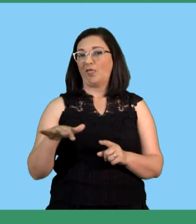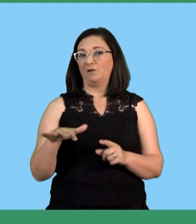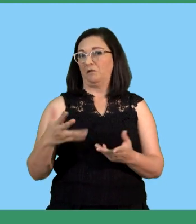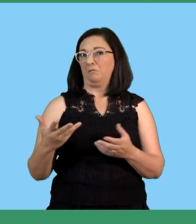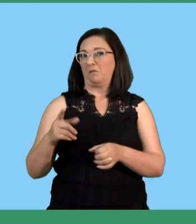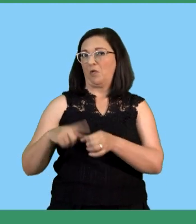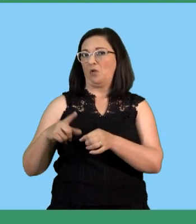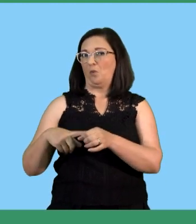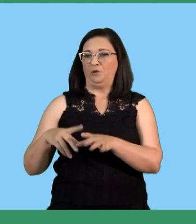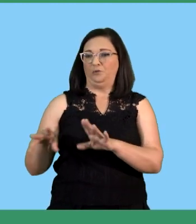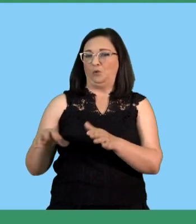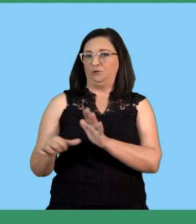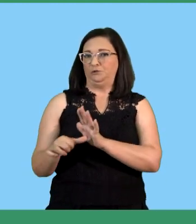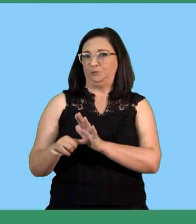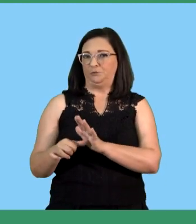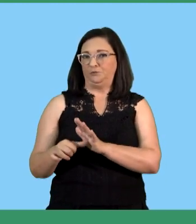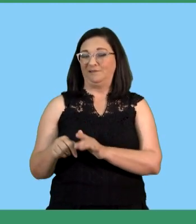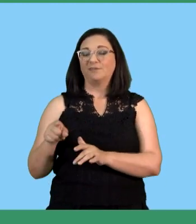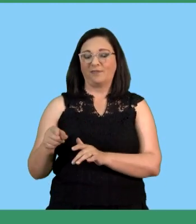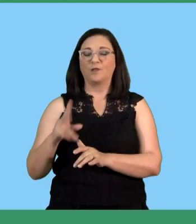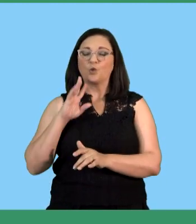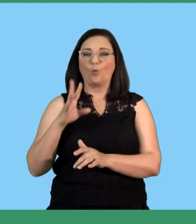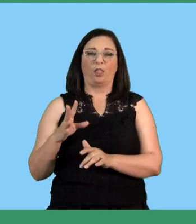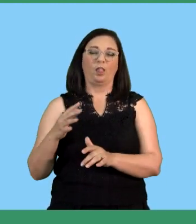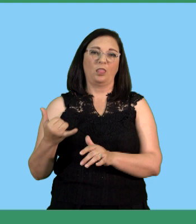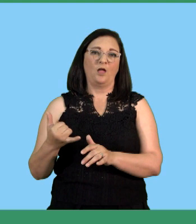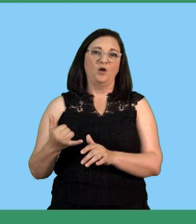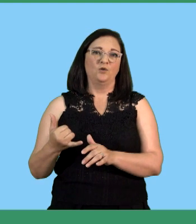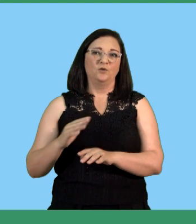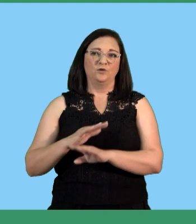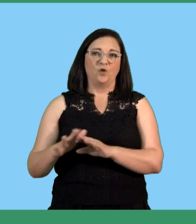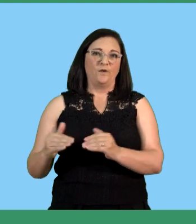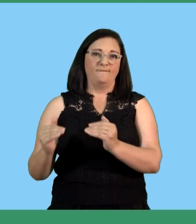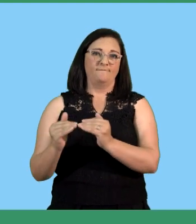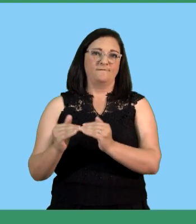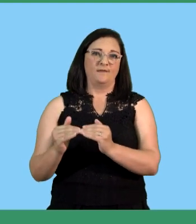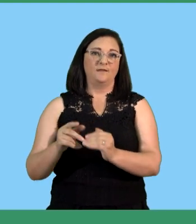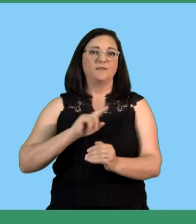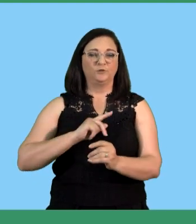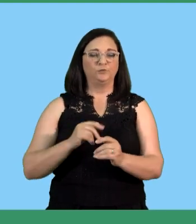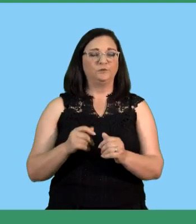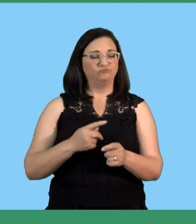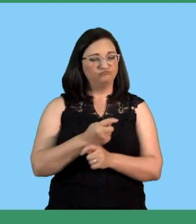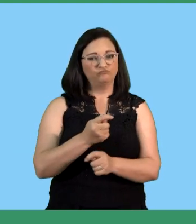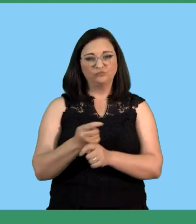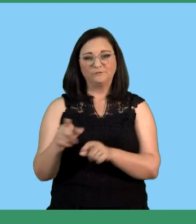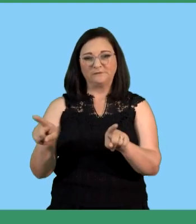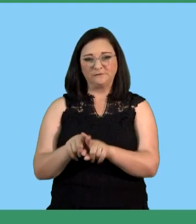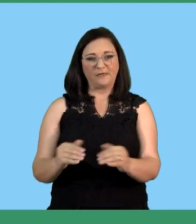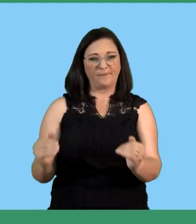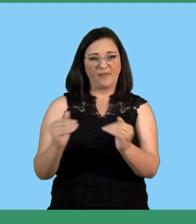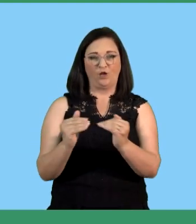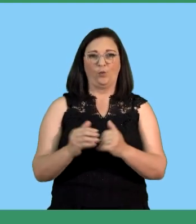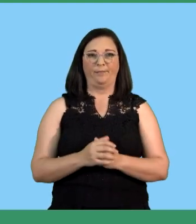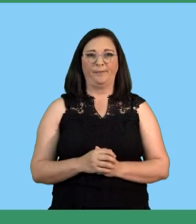area, the quality becomes inferior. That is regarded as discriminatory. Treat everybody equally regardless of the area that they are in